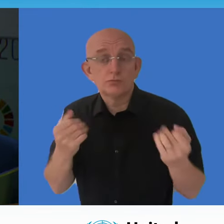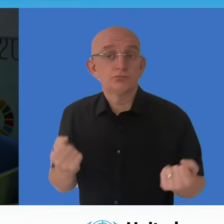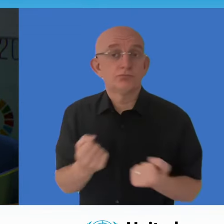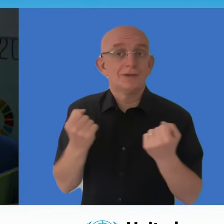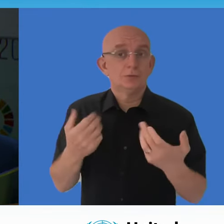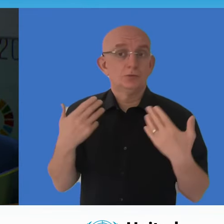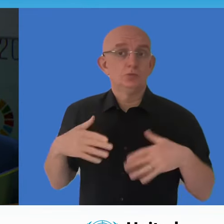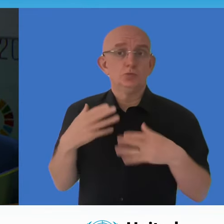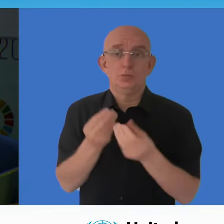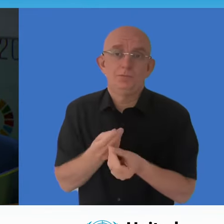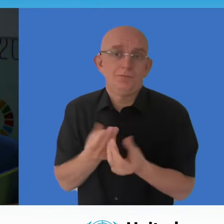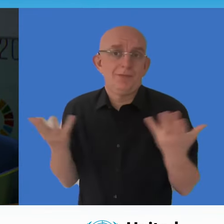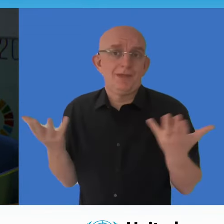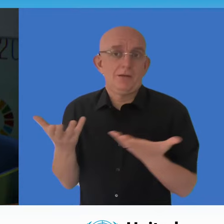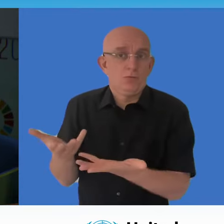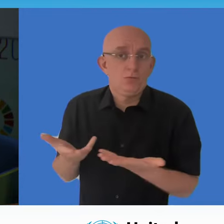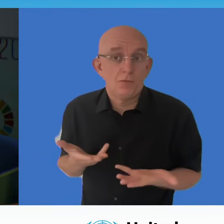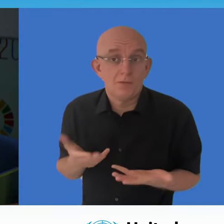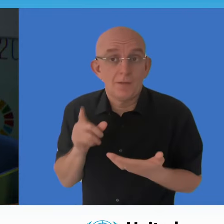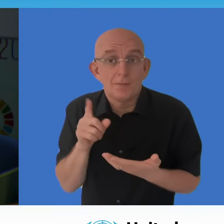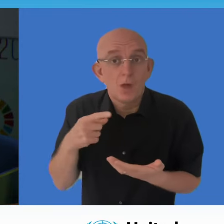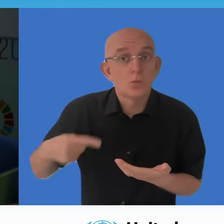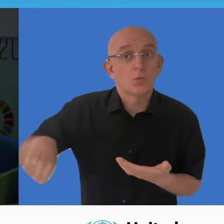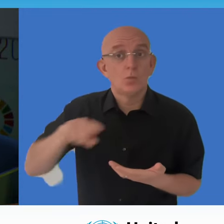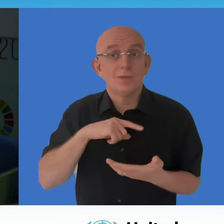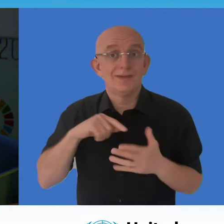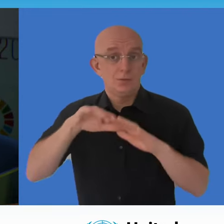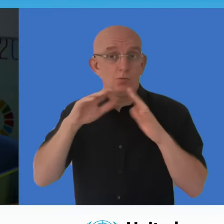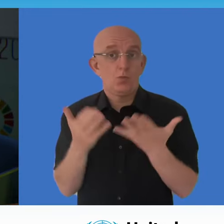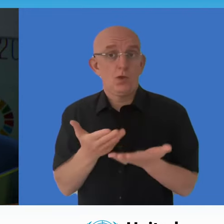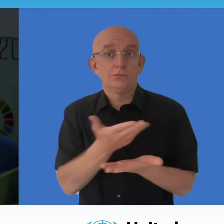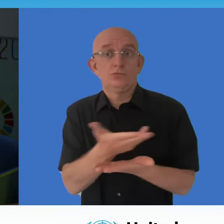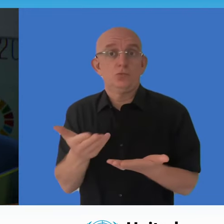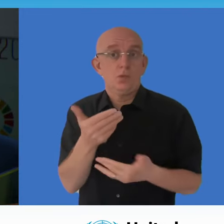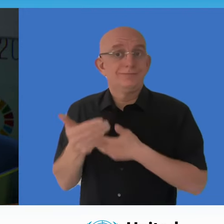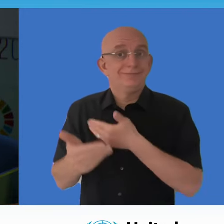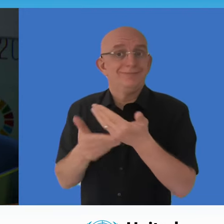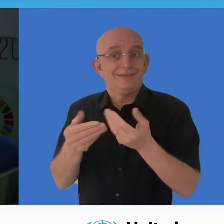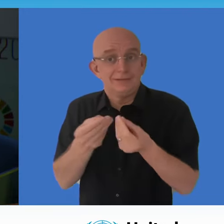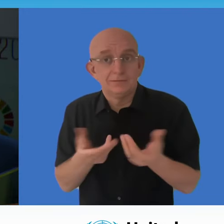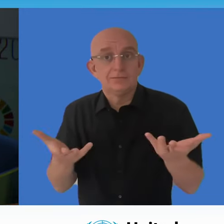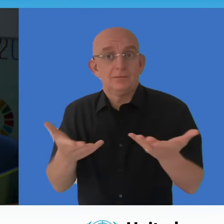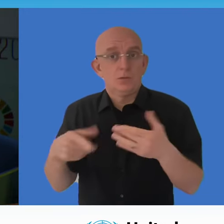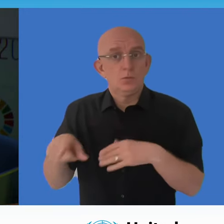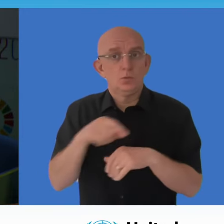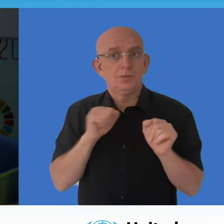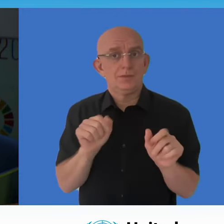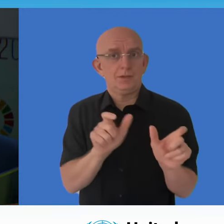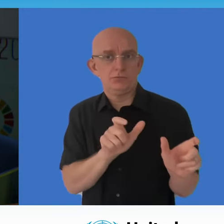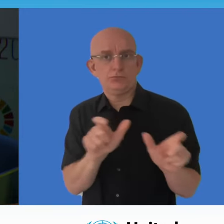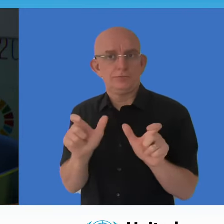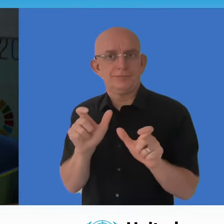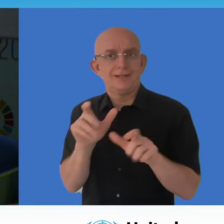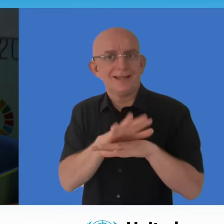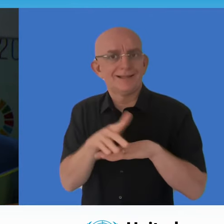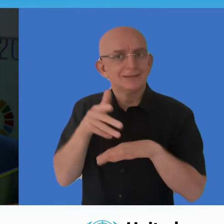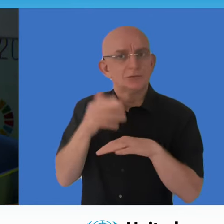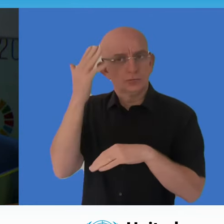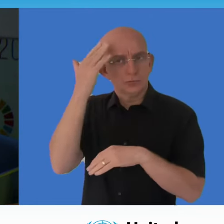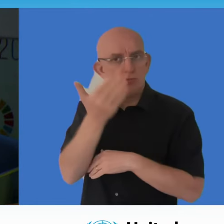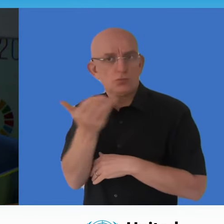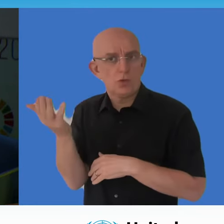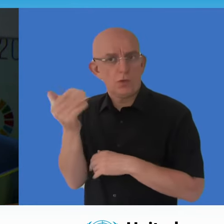generation. And in order for us to protect indigenous knowledge, we, the next generation, must ensure that the rights of indigenous